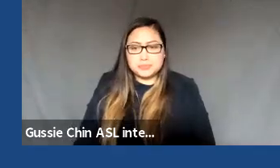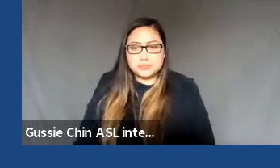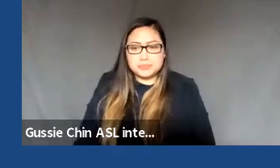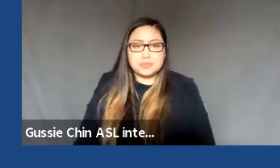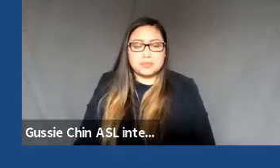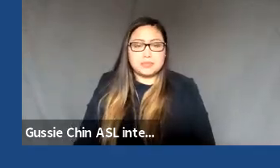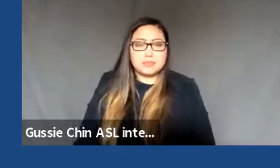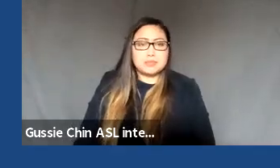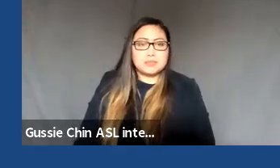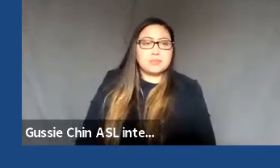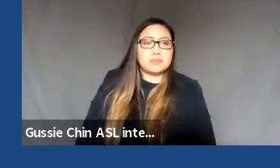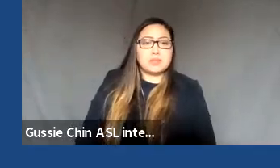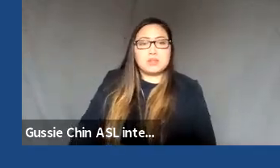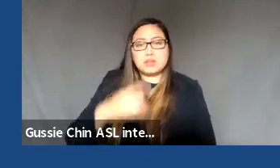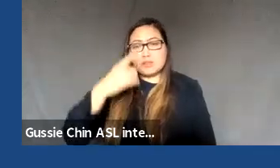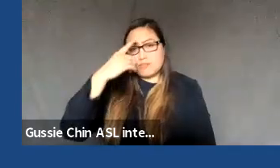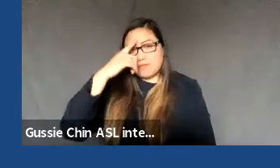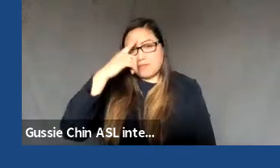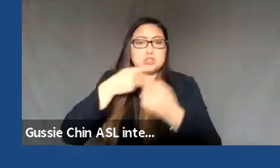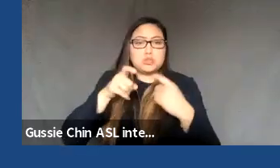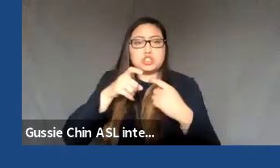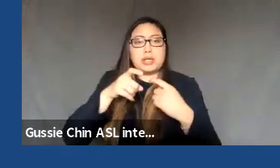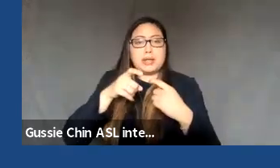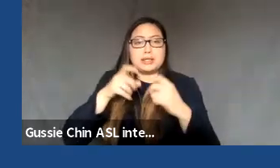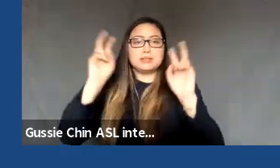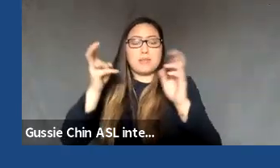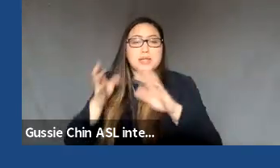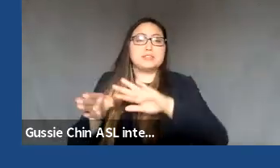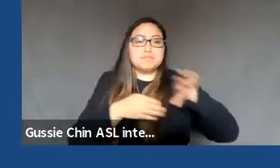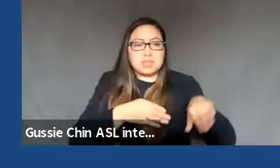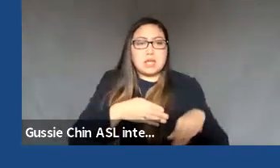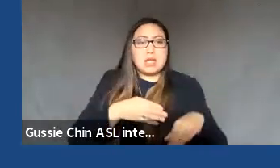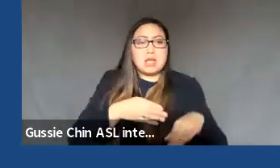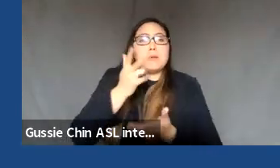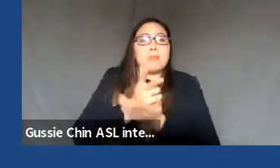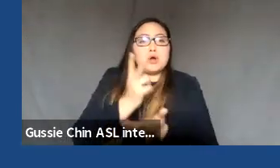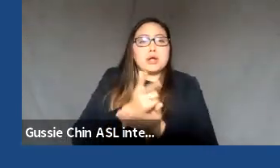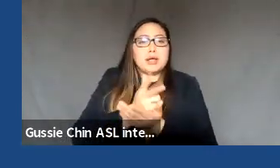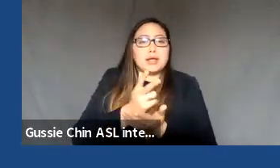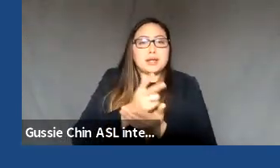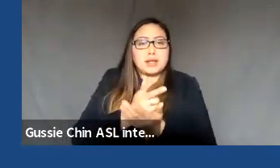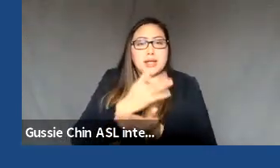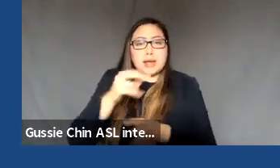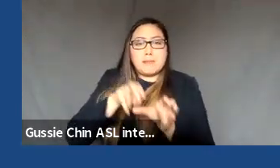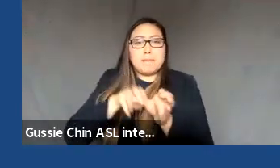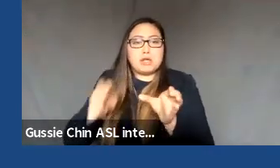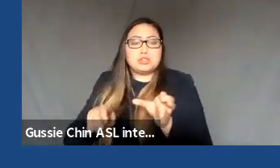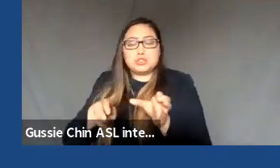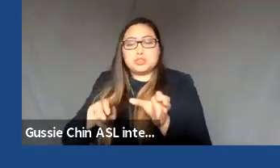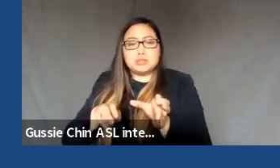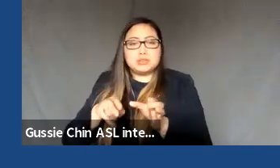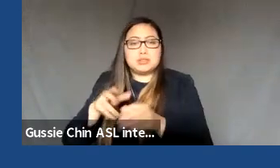for switching topics to parking and passenger loading zones. If we could move on to slide number